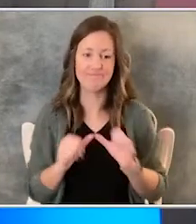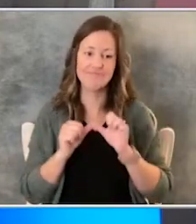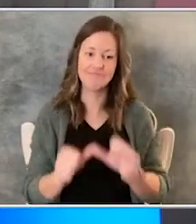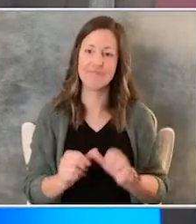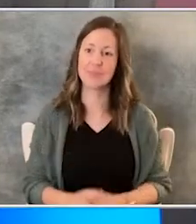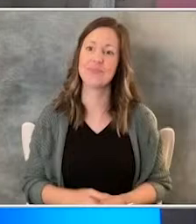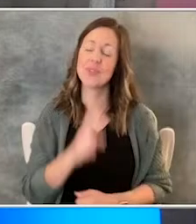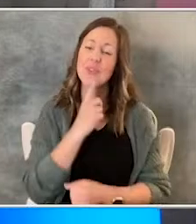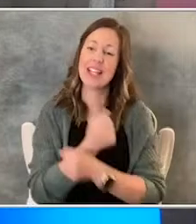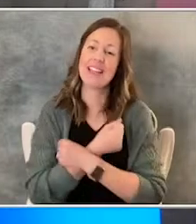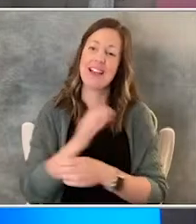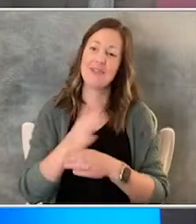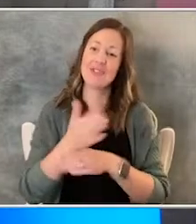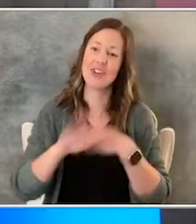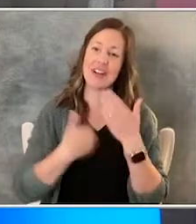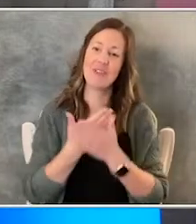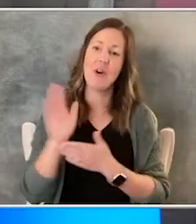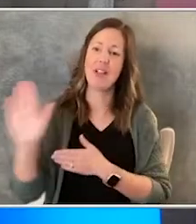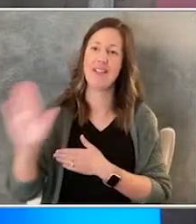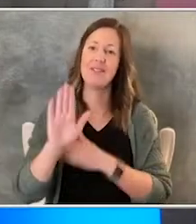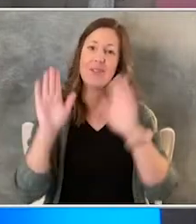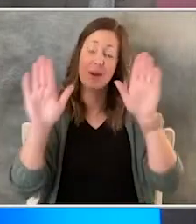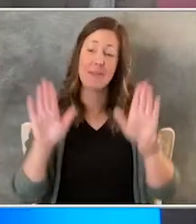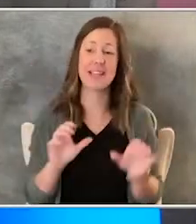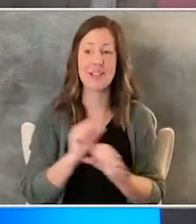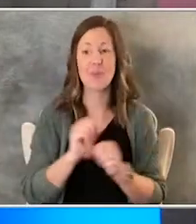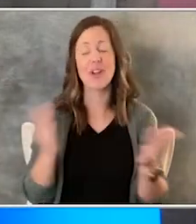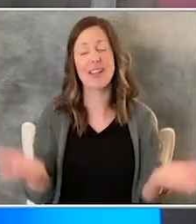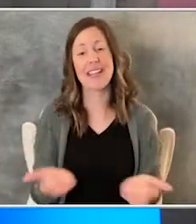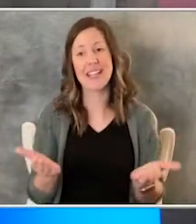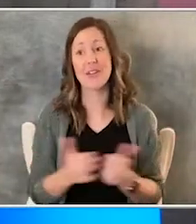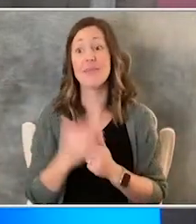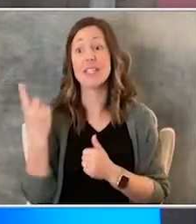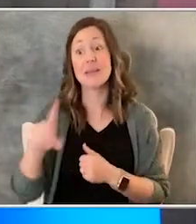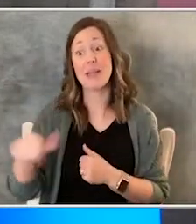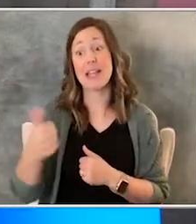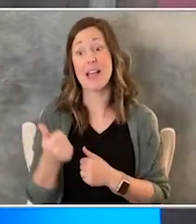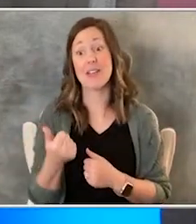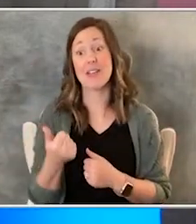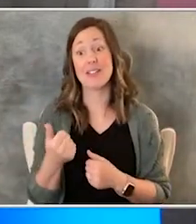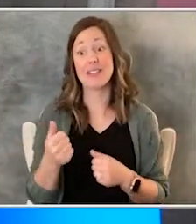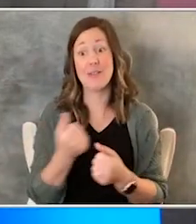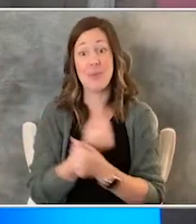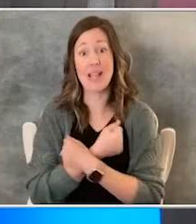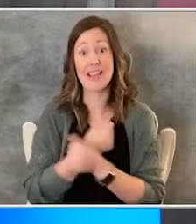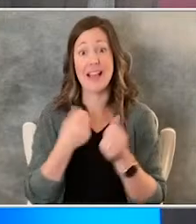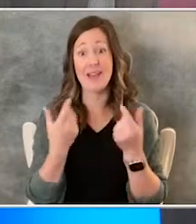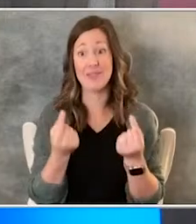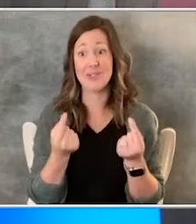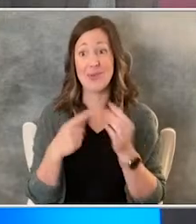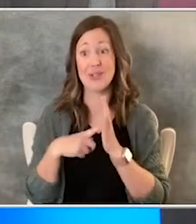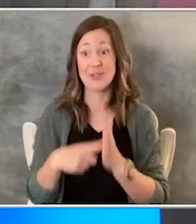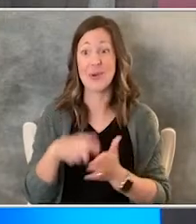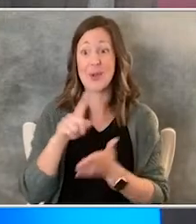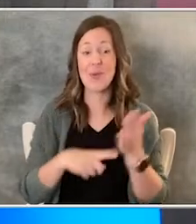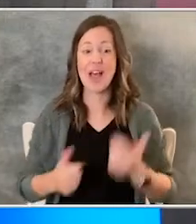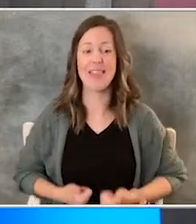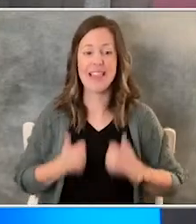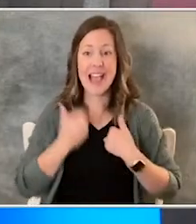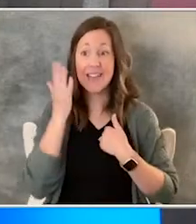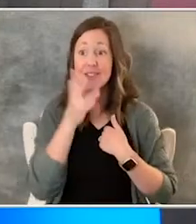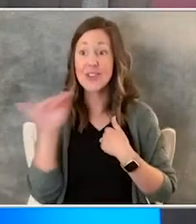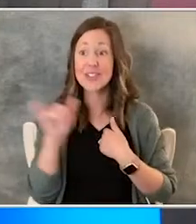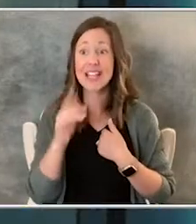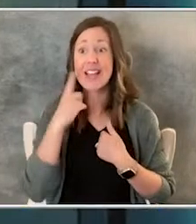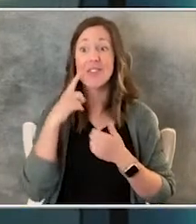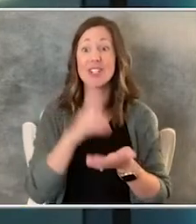there? I love to bike ride. So this is one of my best friends, and we rode the Katy Trail this weekend and went over the Missouri River, and there in